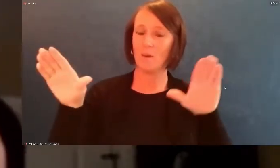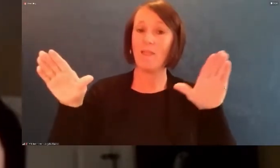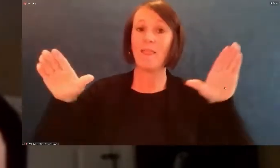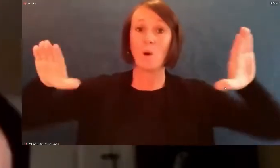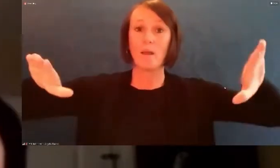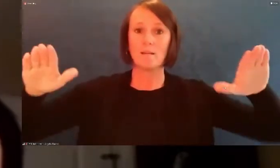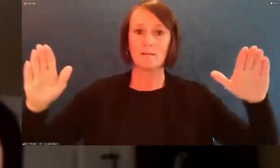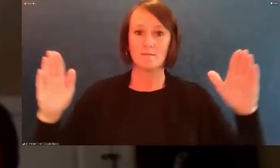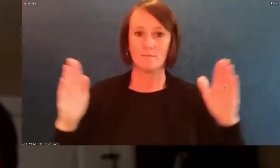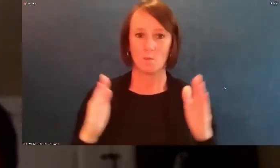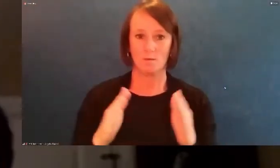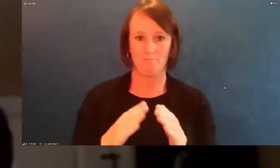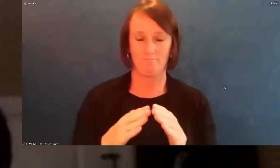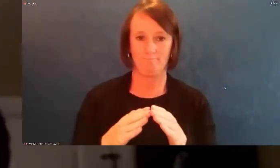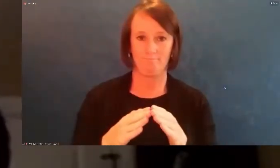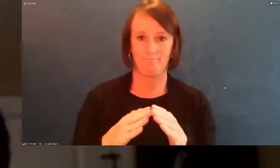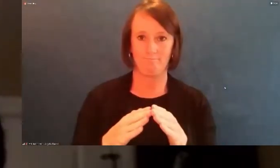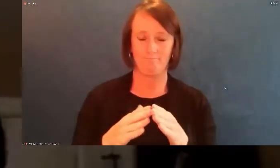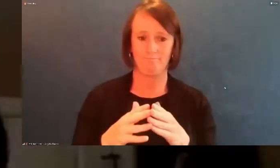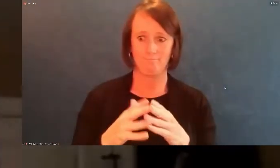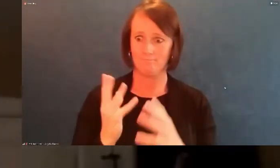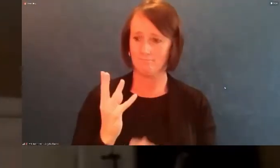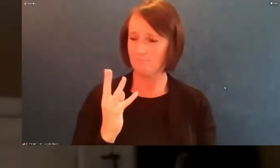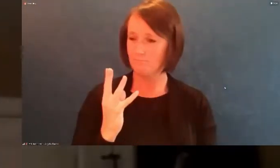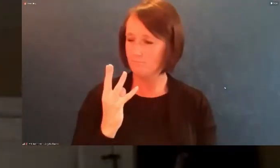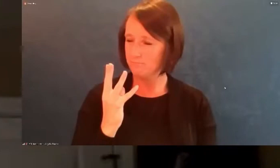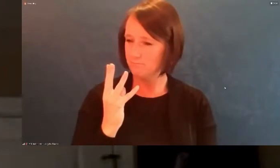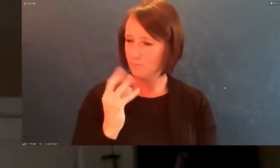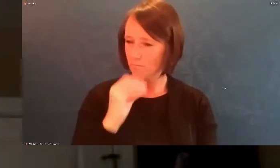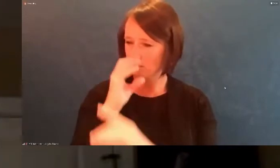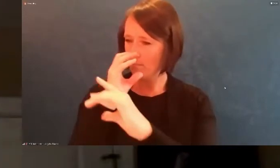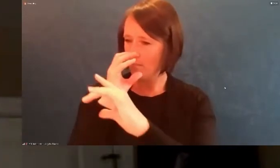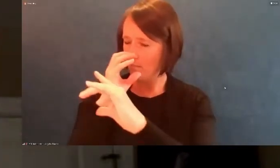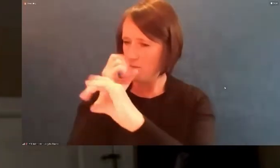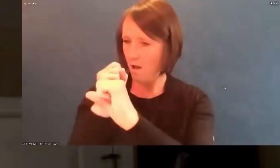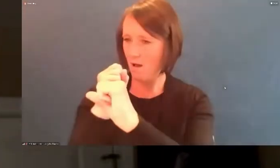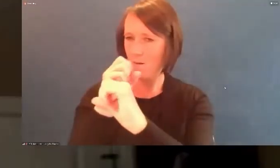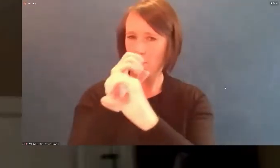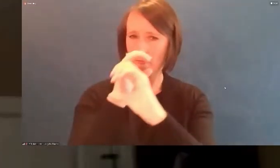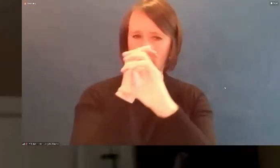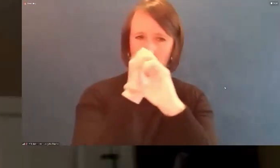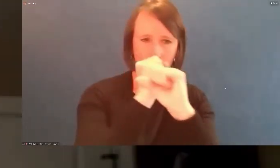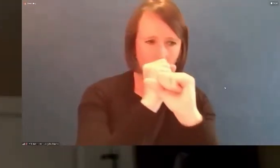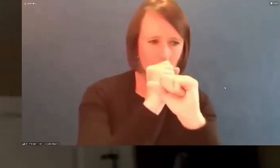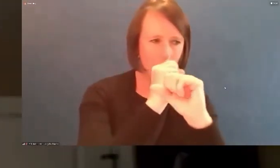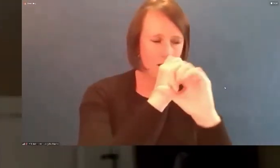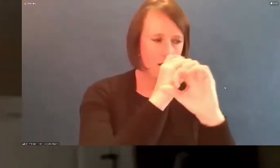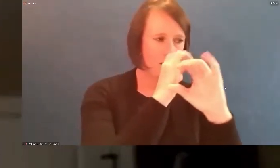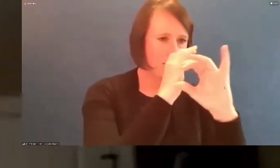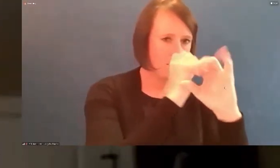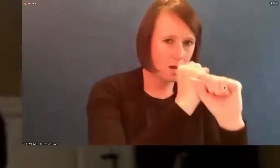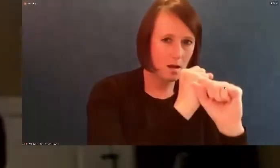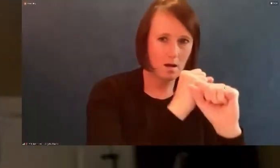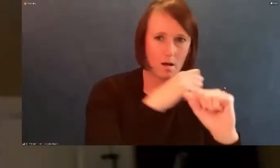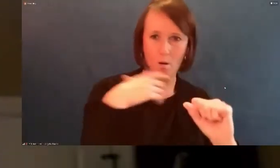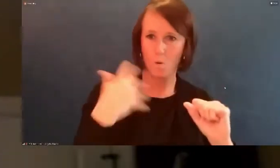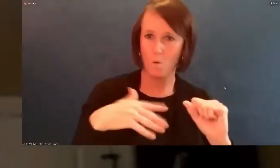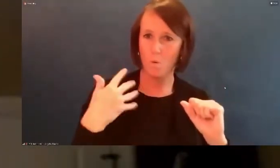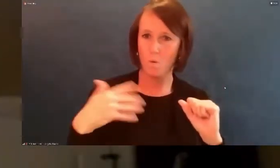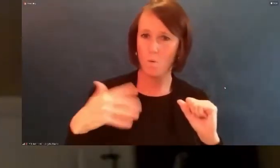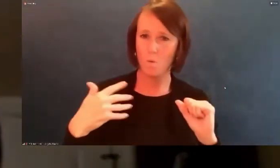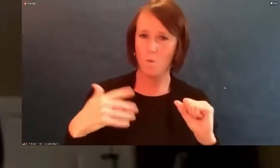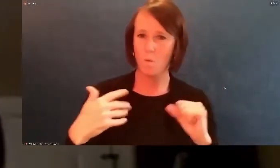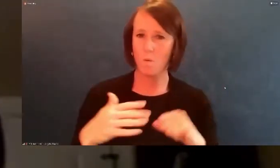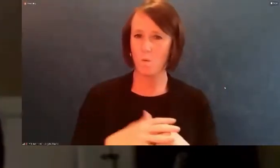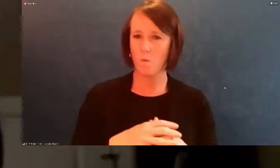anything so beautiful before, despite, this is before Mr. Bradley Hunt's carving of the dancing